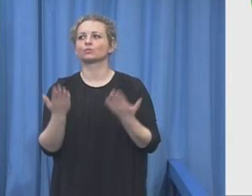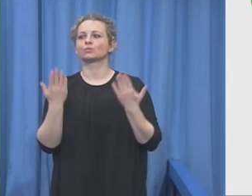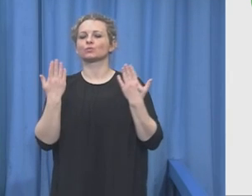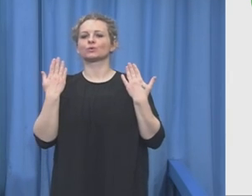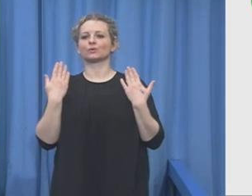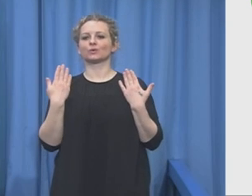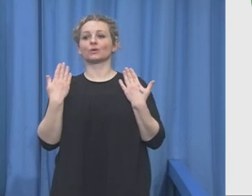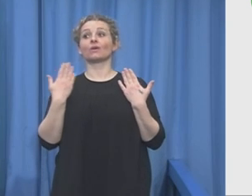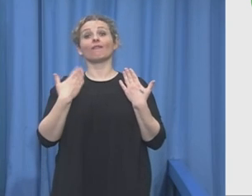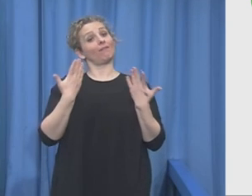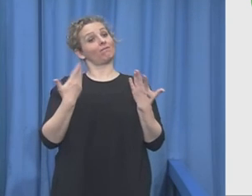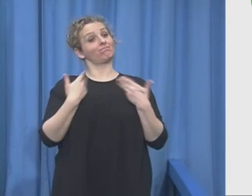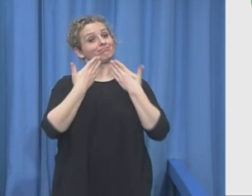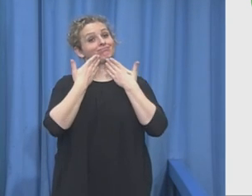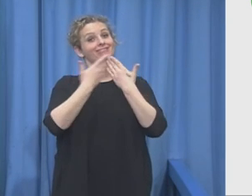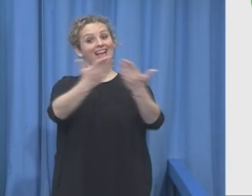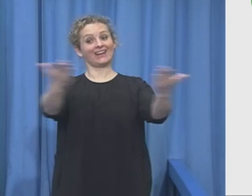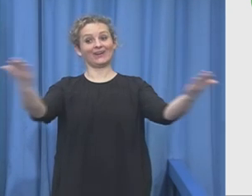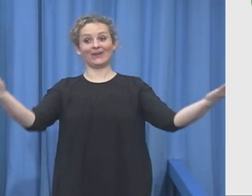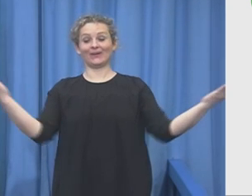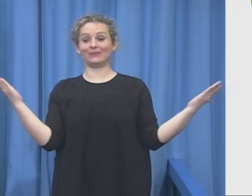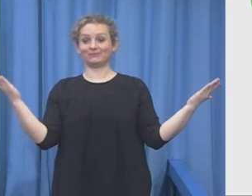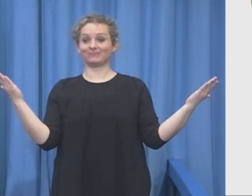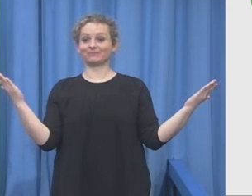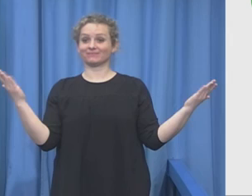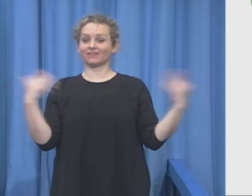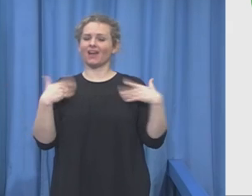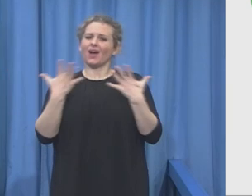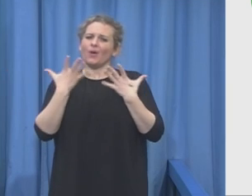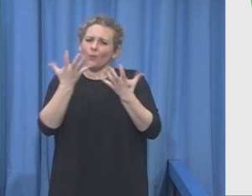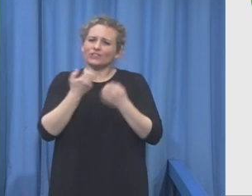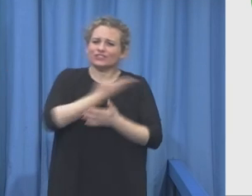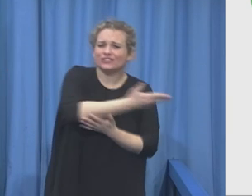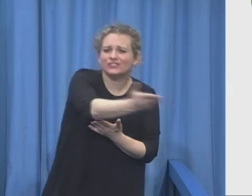Thank you very much for your participation. I wish you a lovely day.